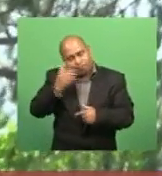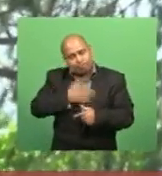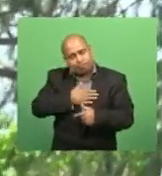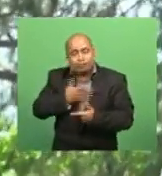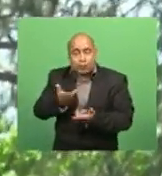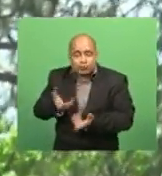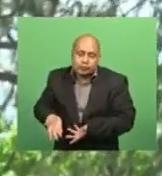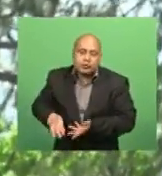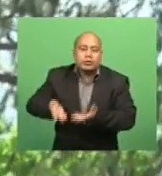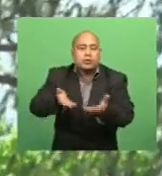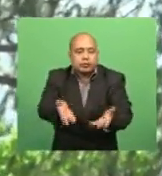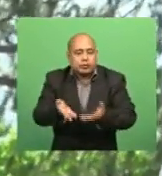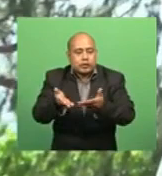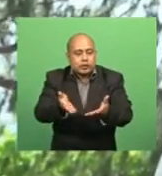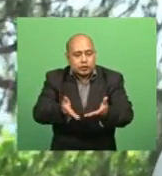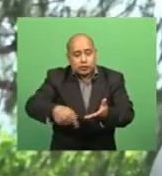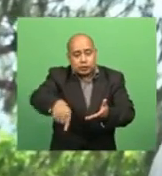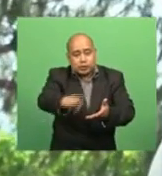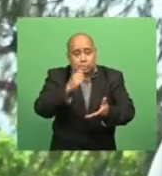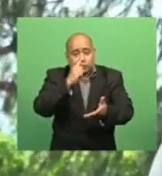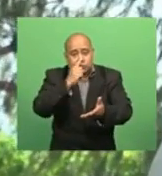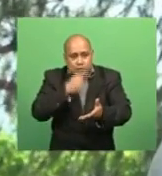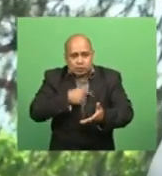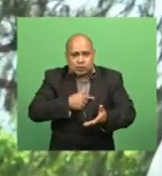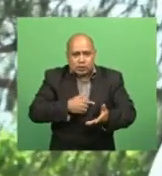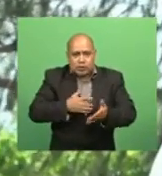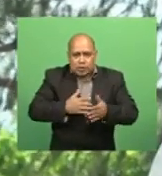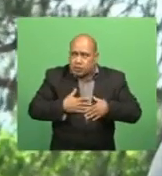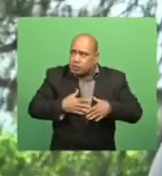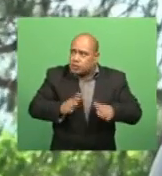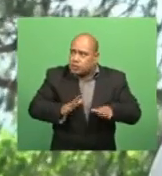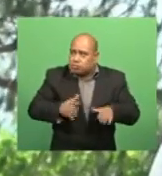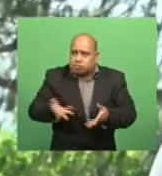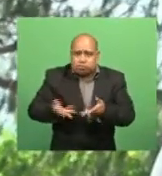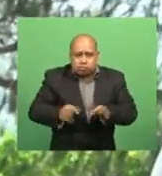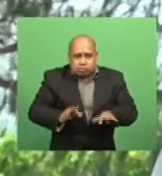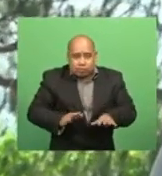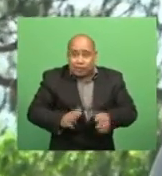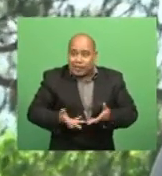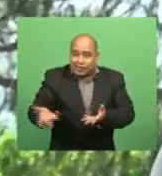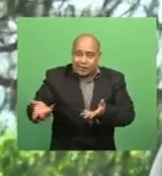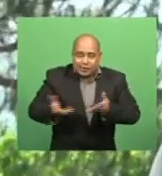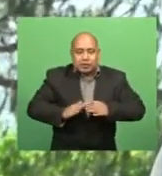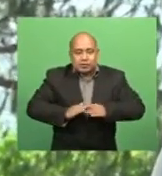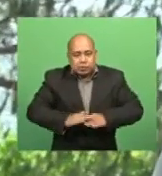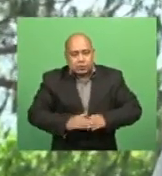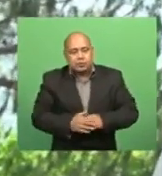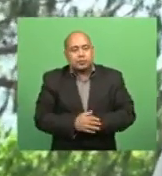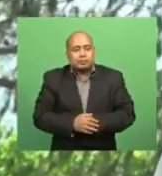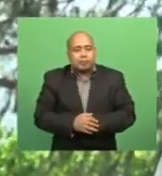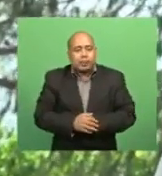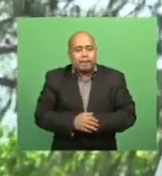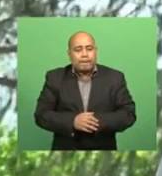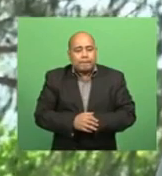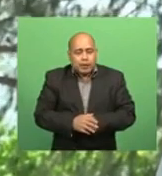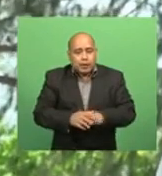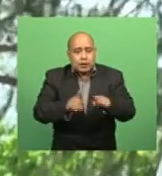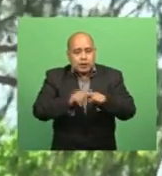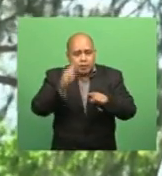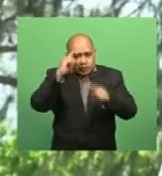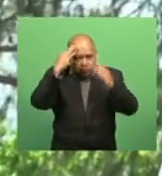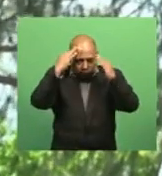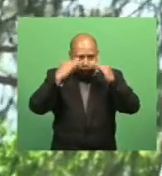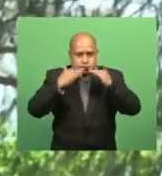people have been really waiting for, as most of them have been recovering from TC Sarai. And when TC Herald